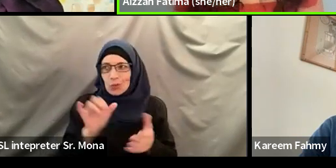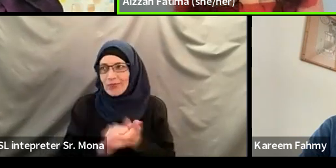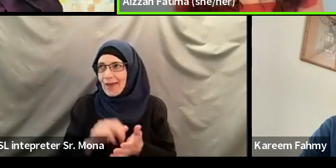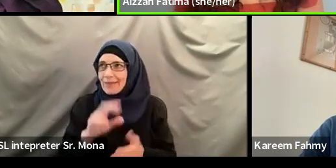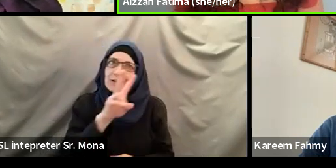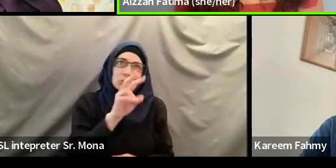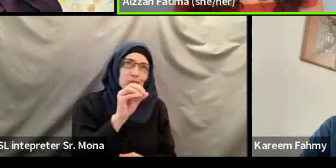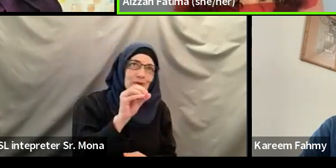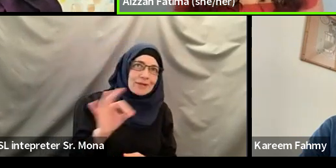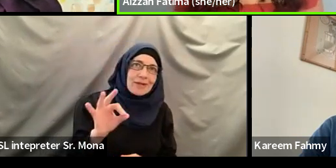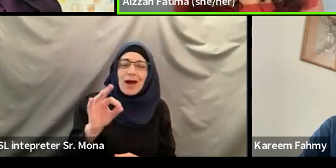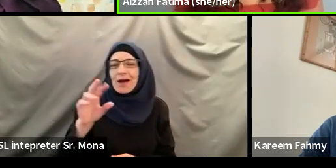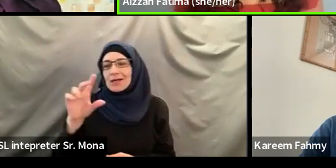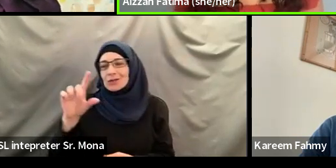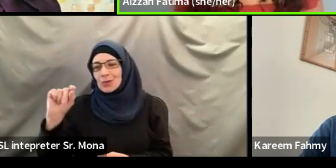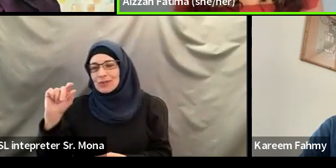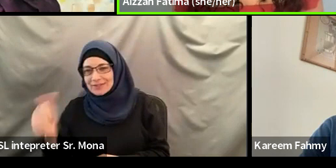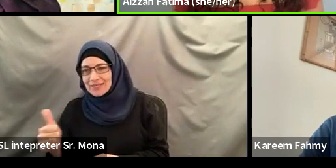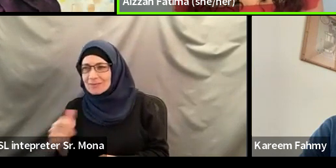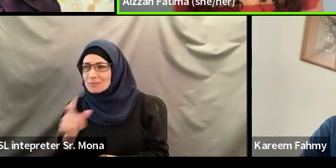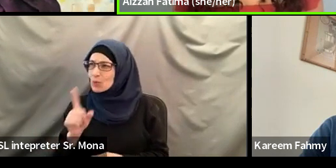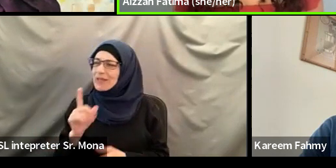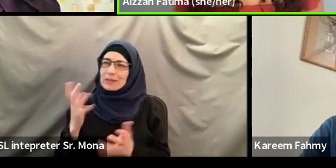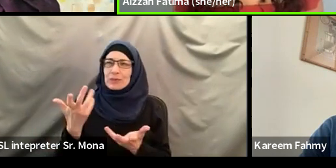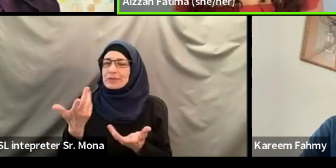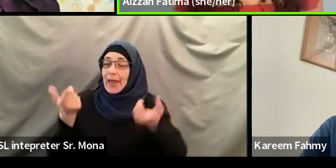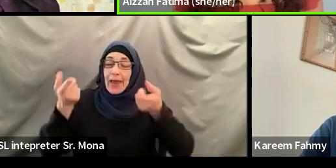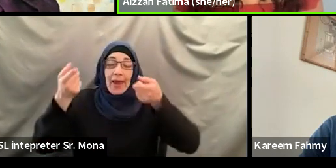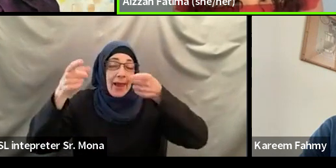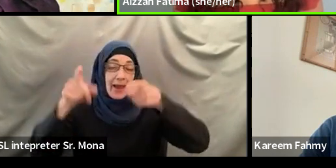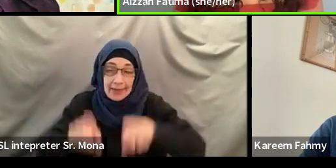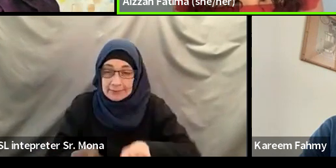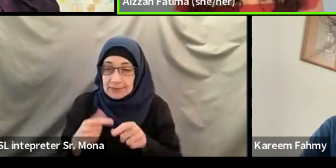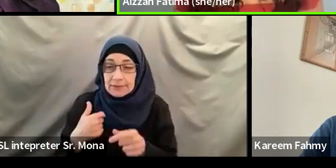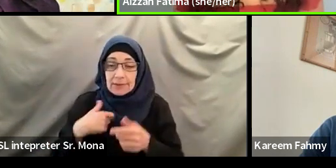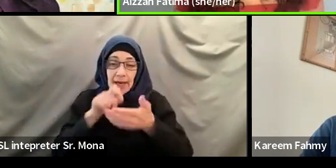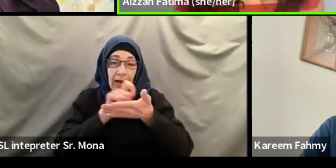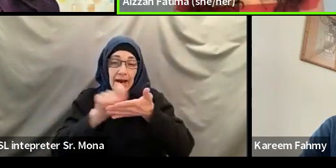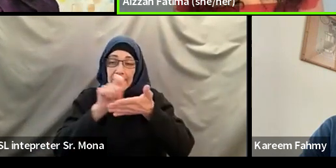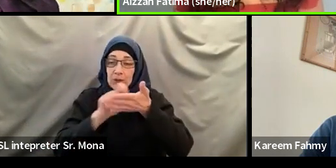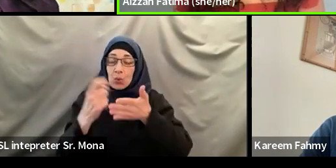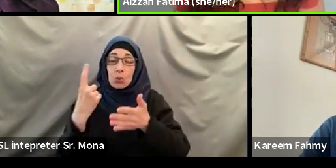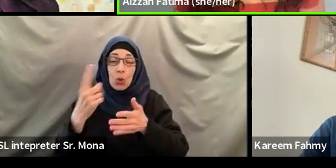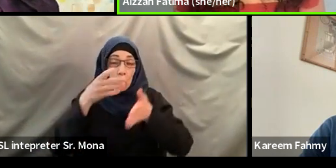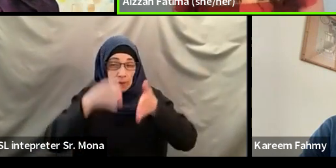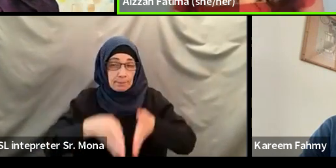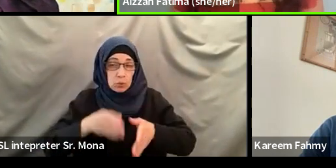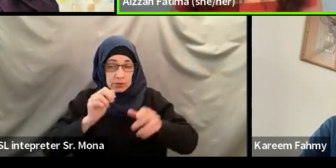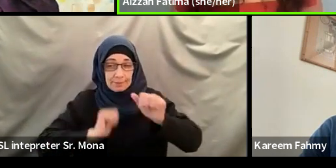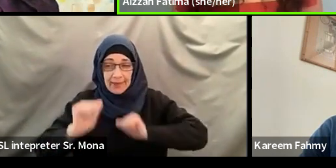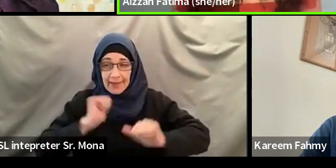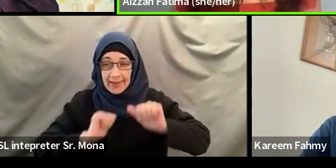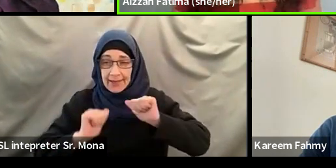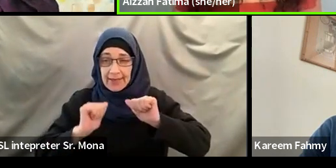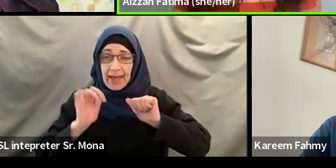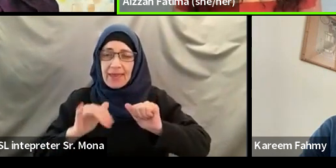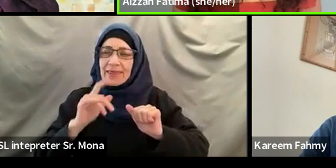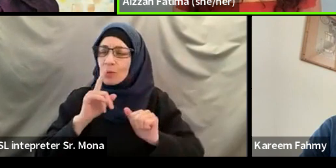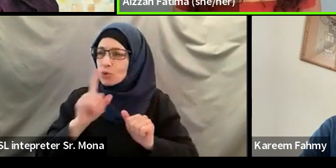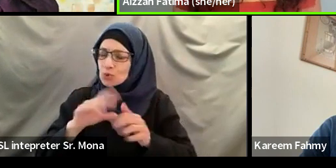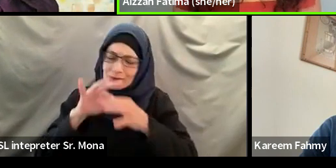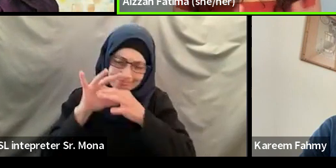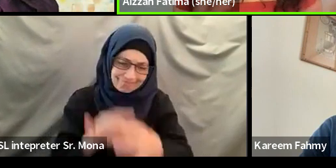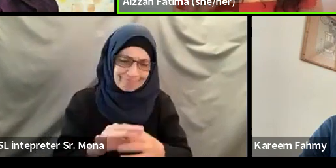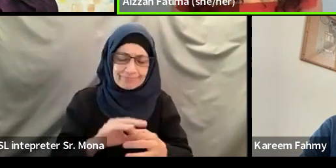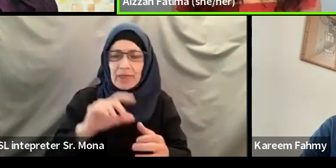2009, 2010. And it was sort of by accident. I wrote a one-person play that was all about the Muslim